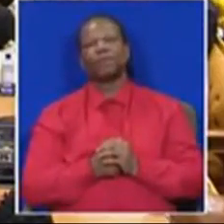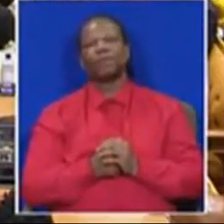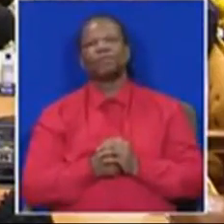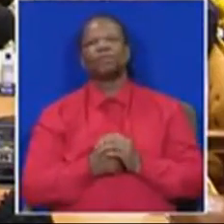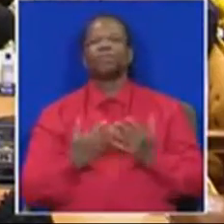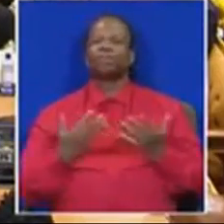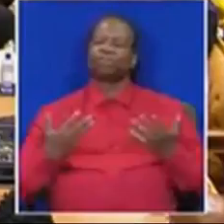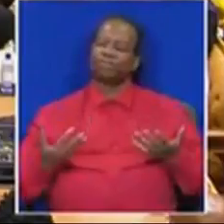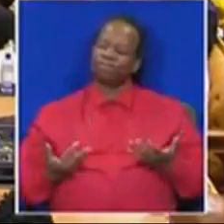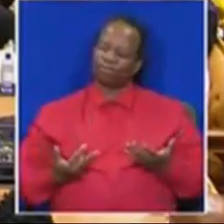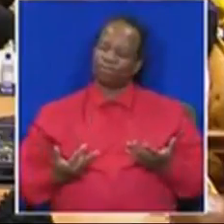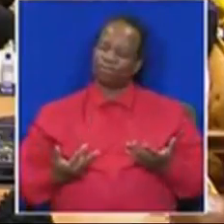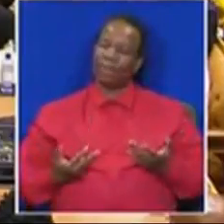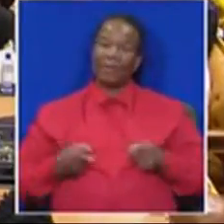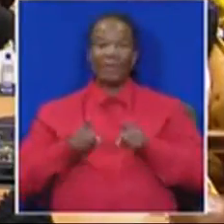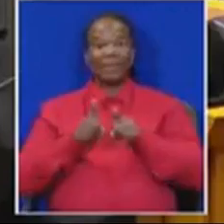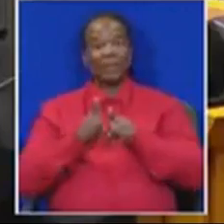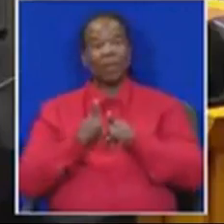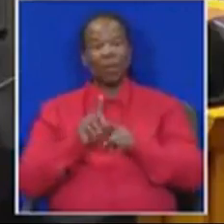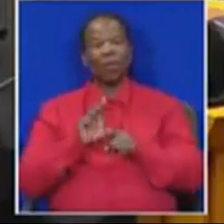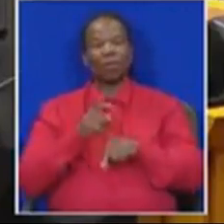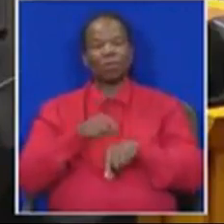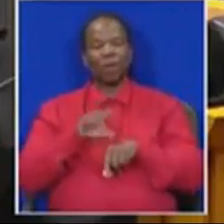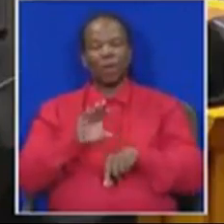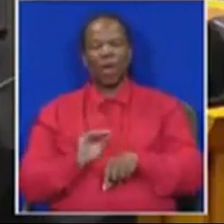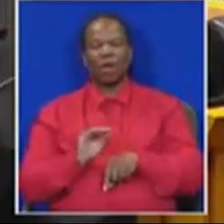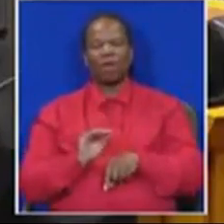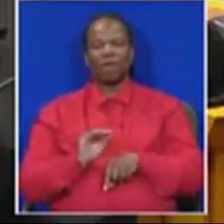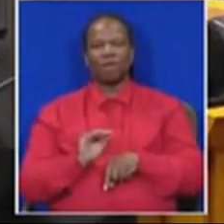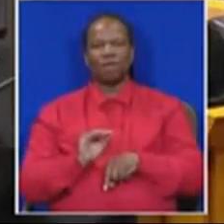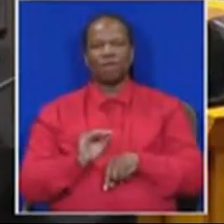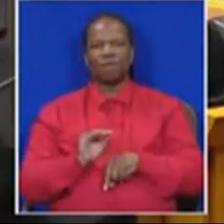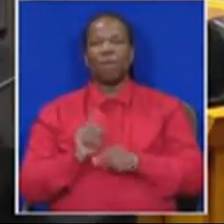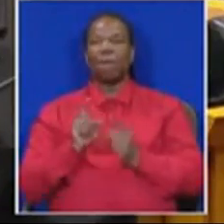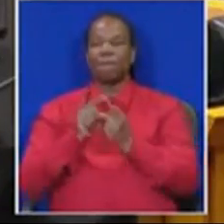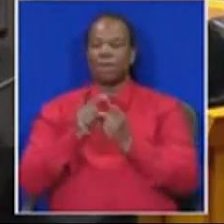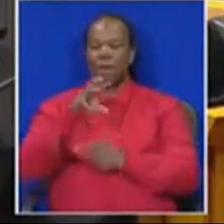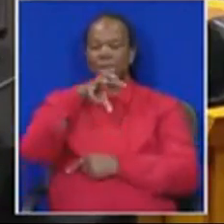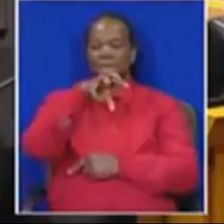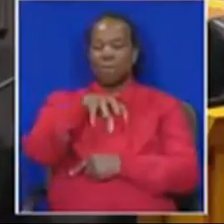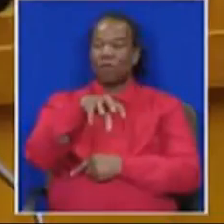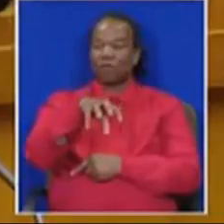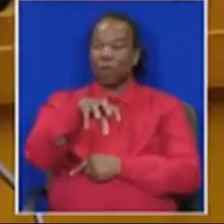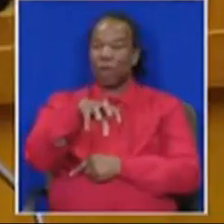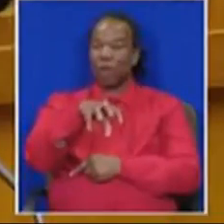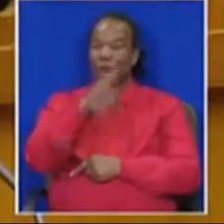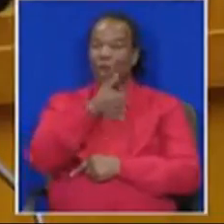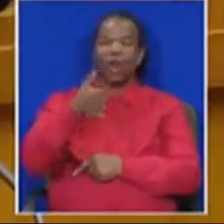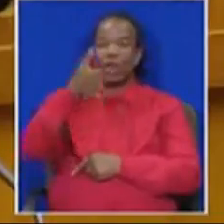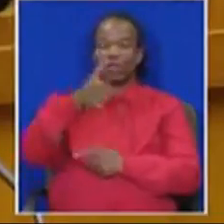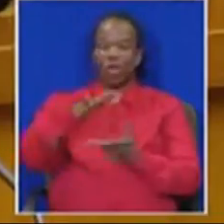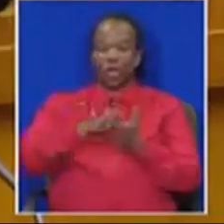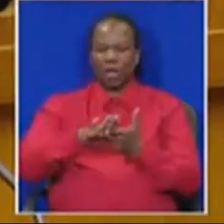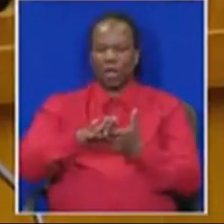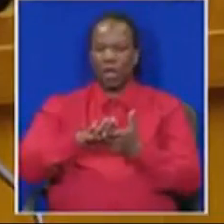I will also find time to meet provincial and local government leaders to